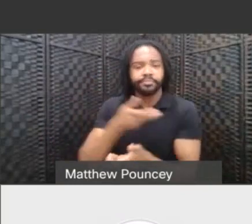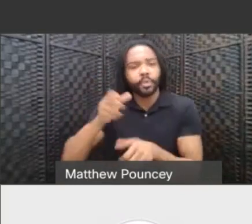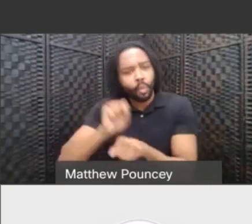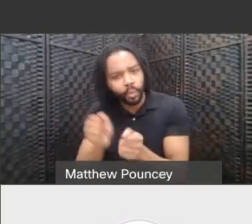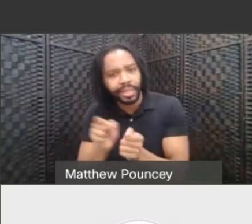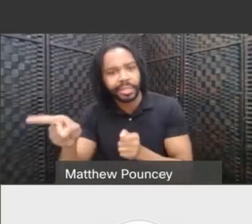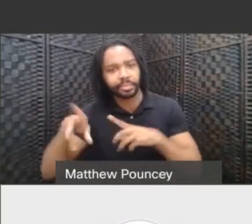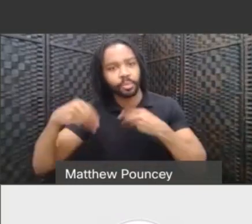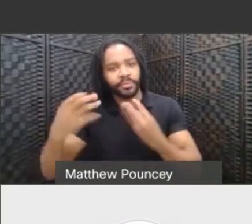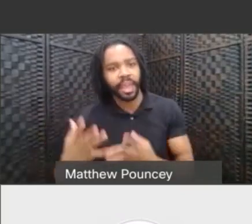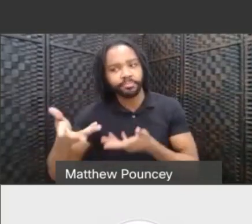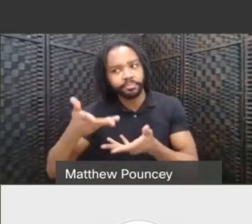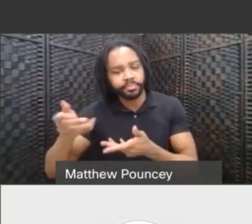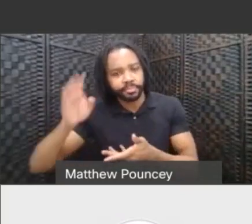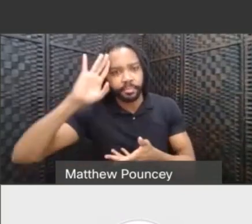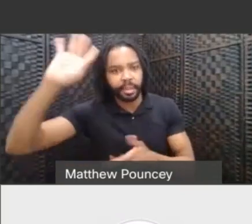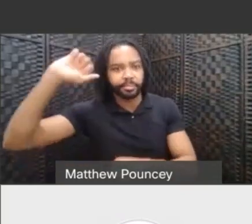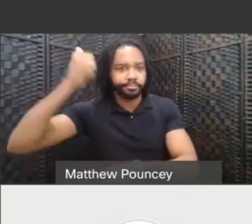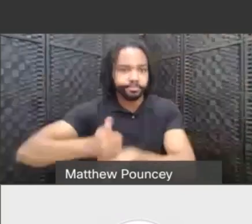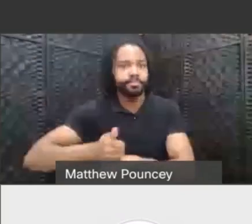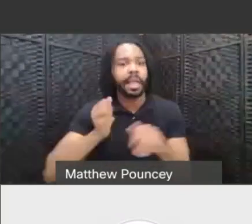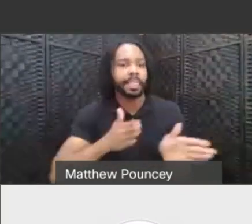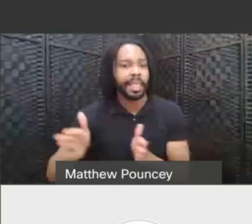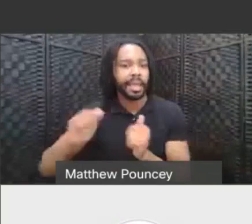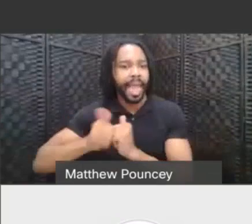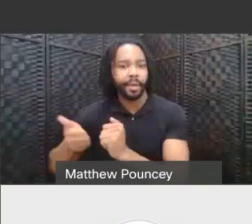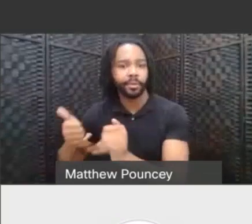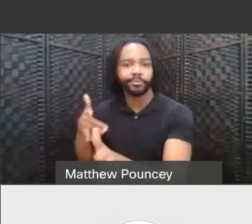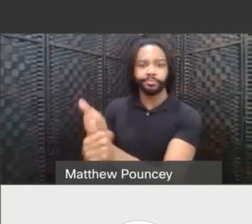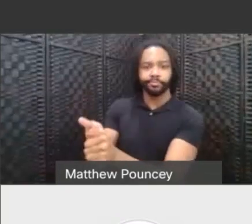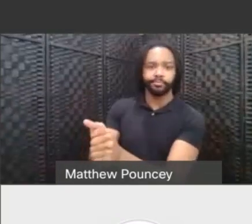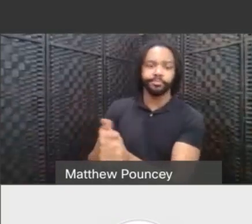provider to come up with a plan for how they can be current.